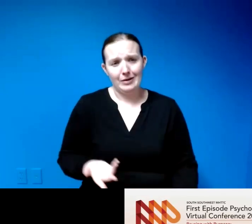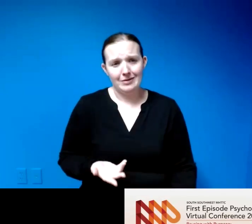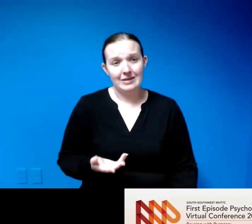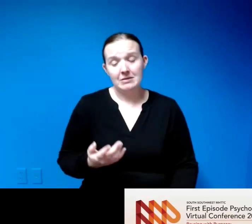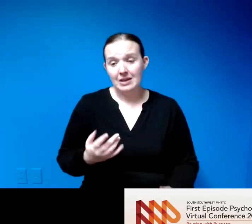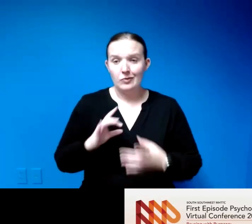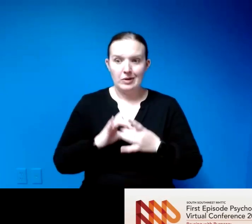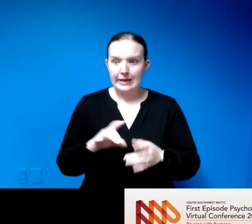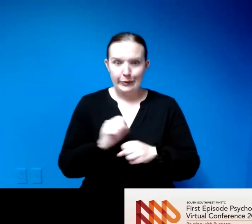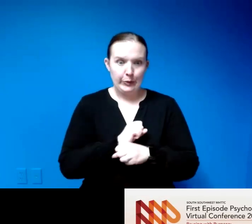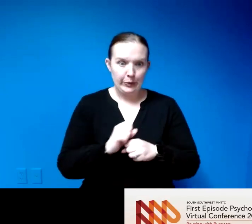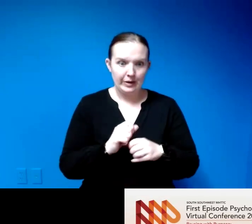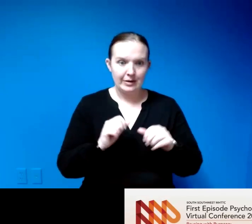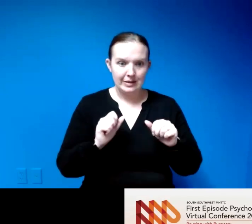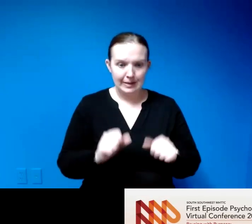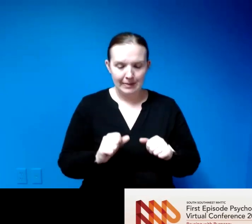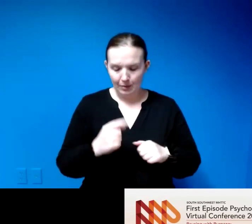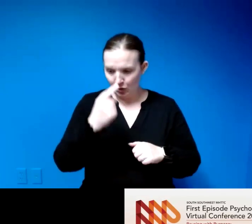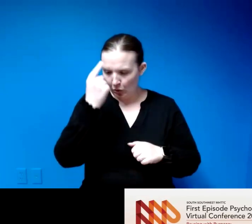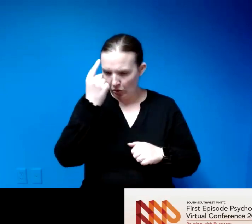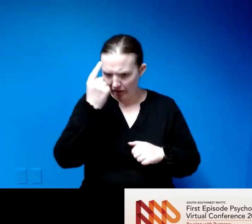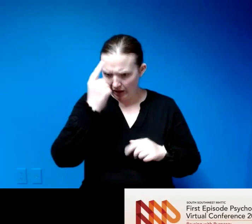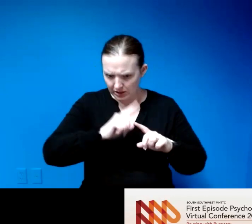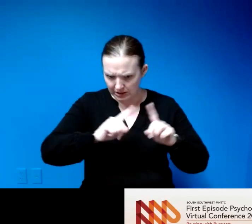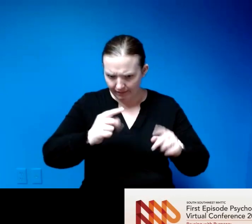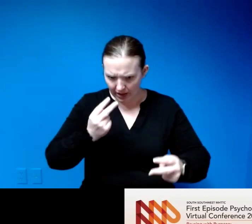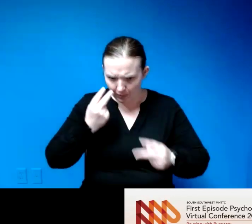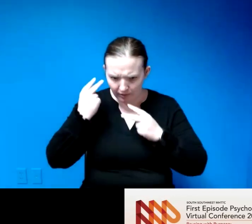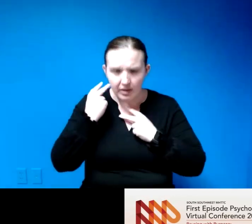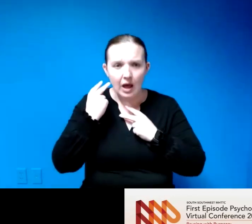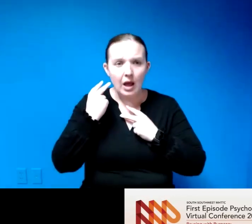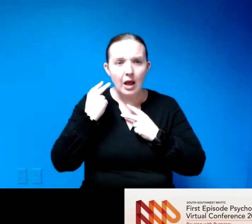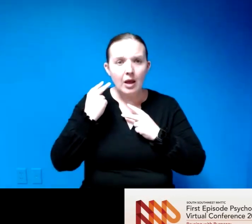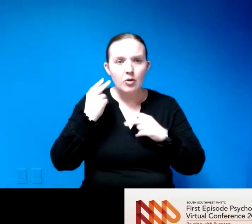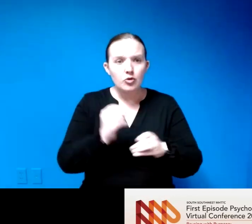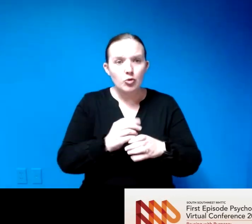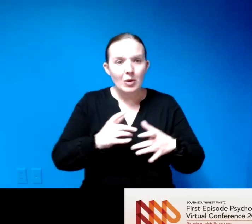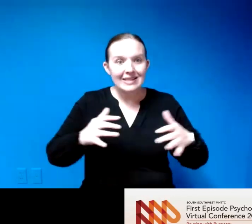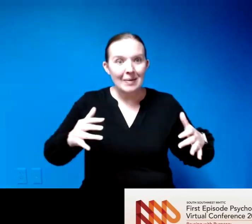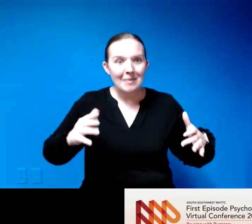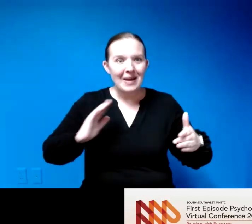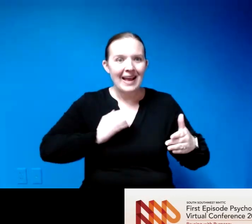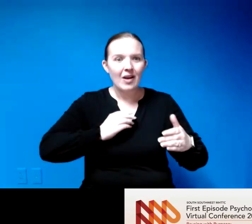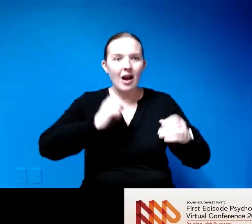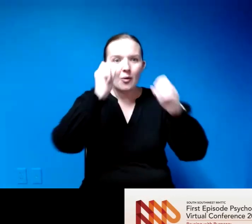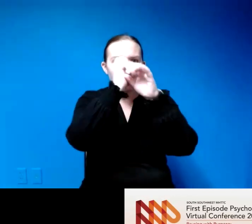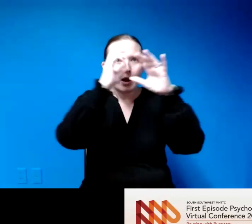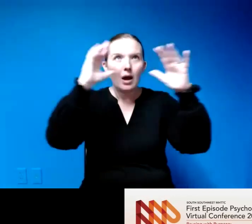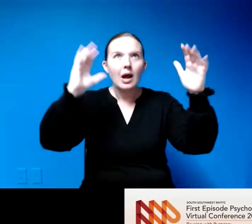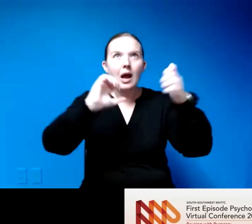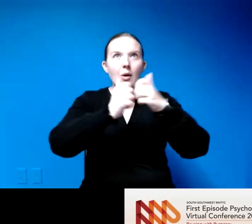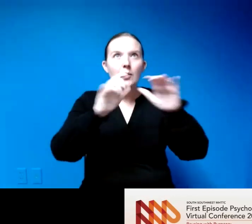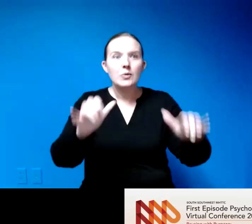work in order to think differently, to reflect, to expand our imaginations and ask, how can we do this